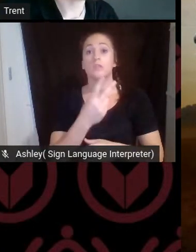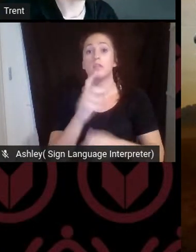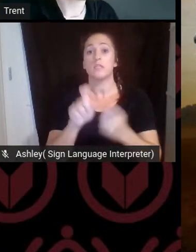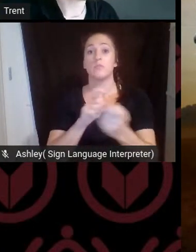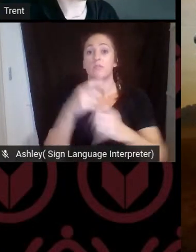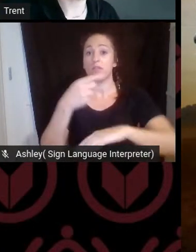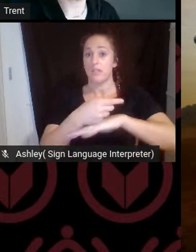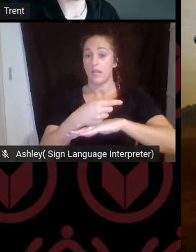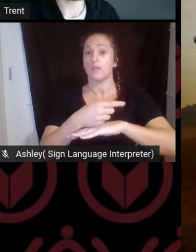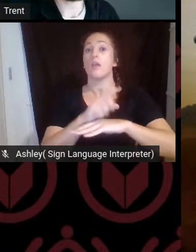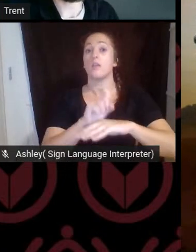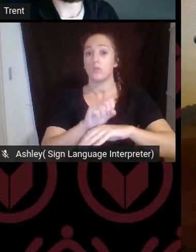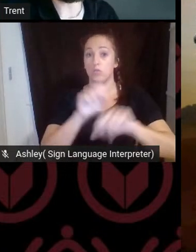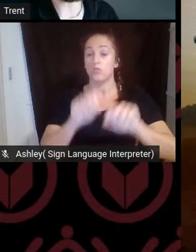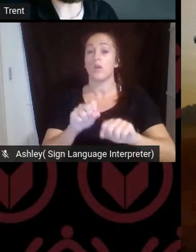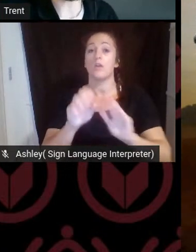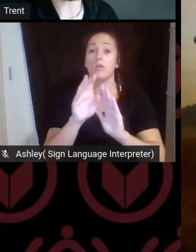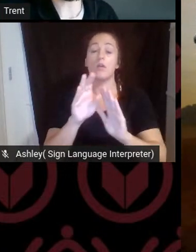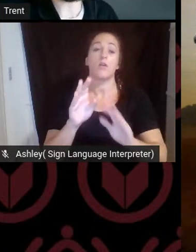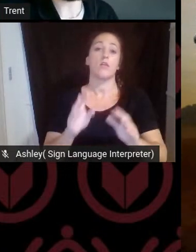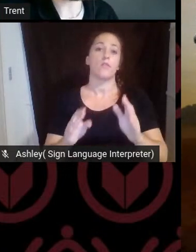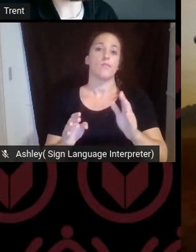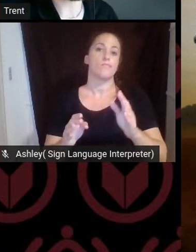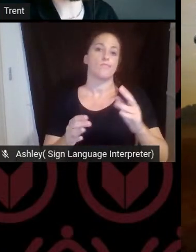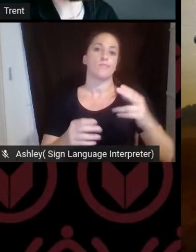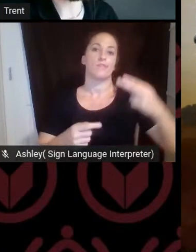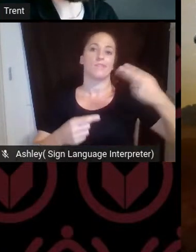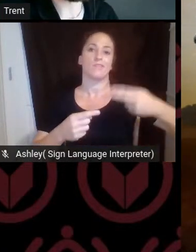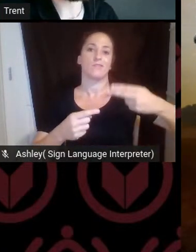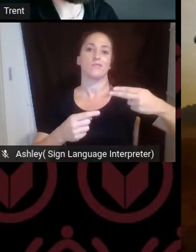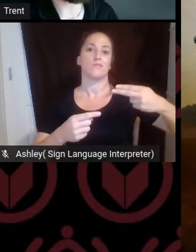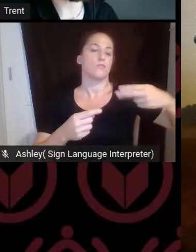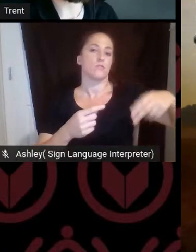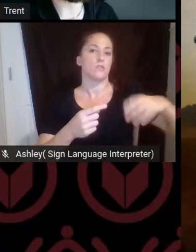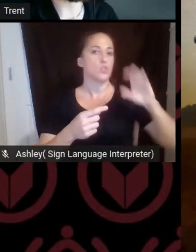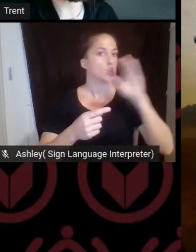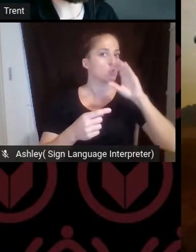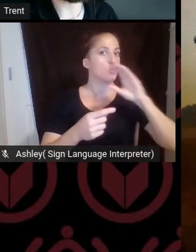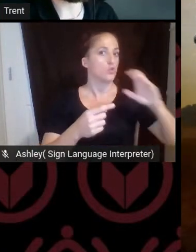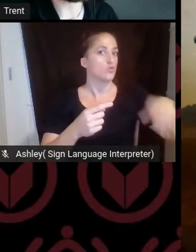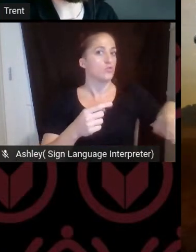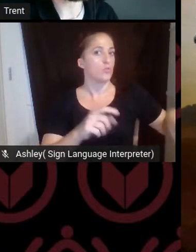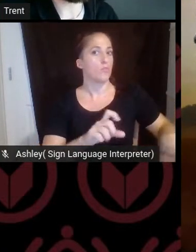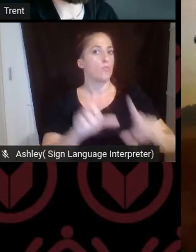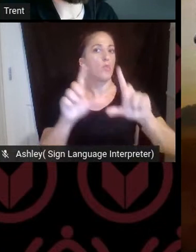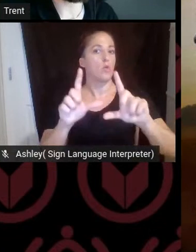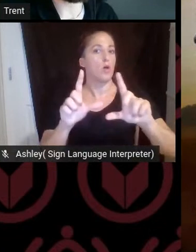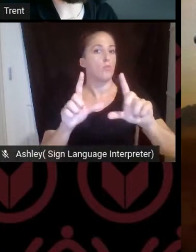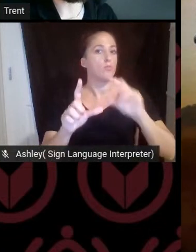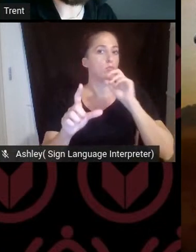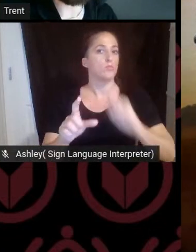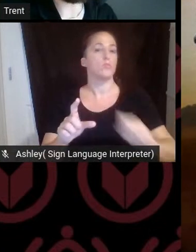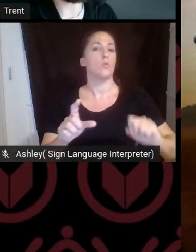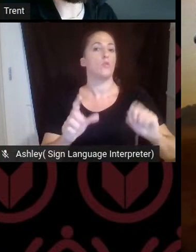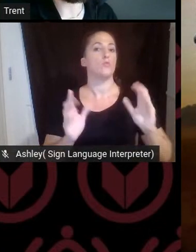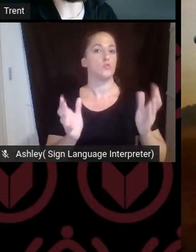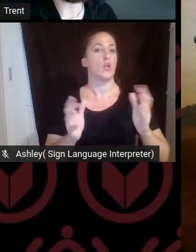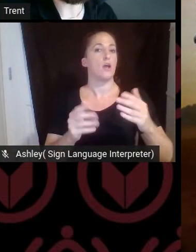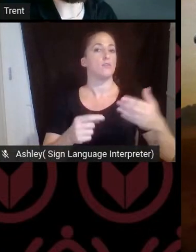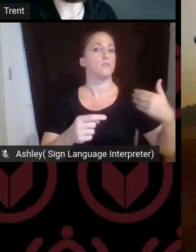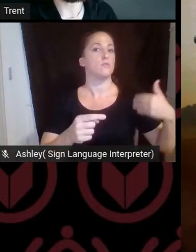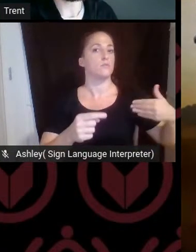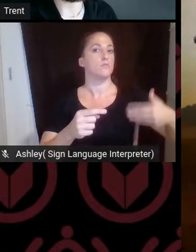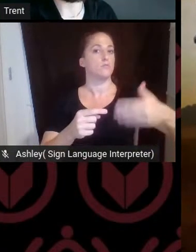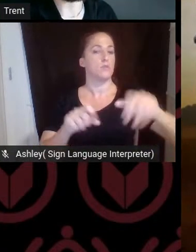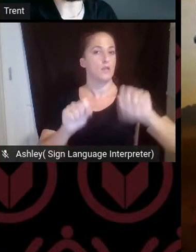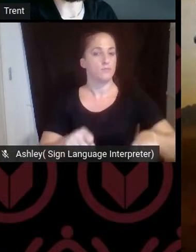up. You can also, over here on the right hand side of the screen, there are shortcuts to Google Calendar and Google